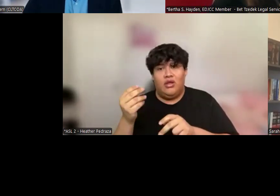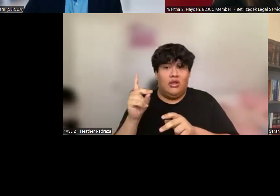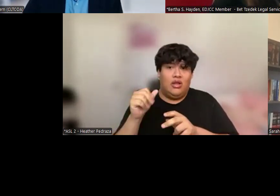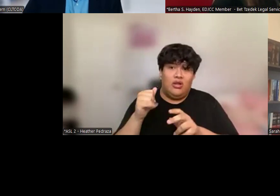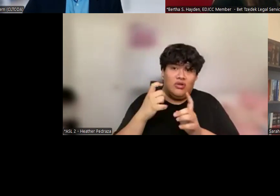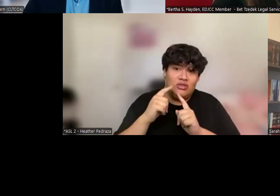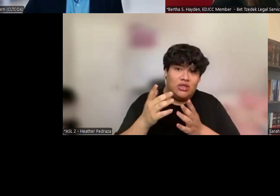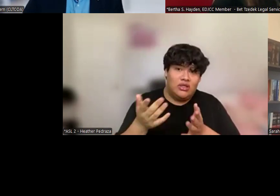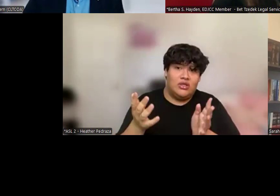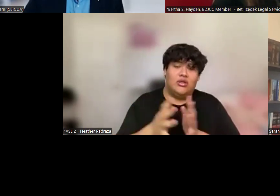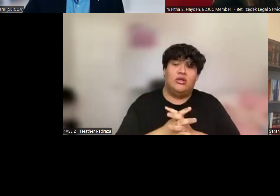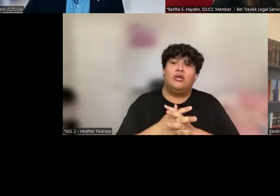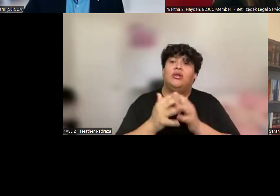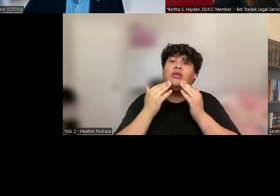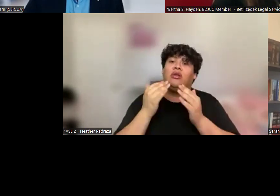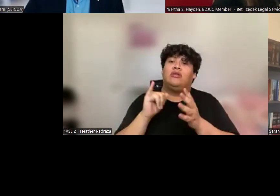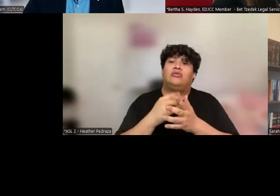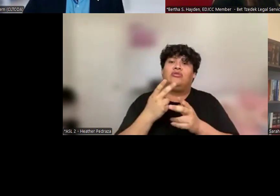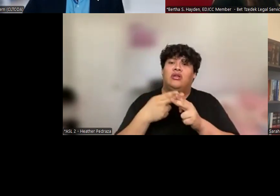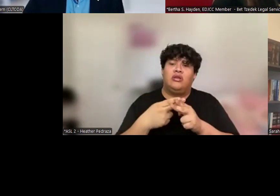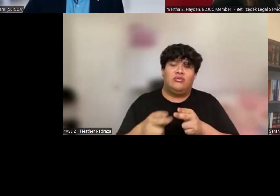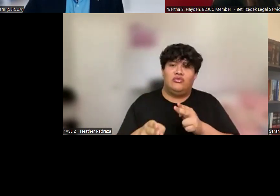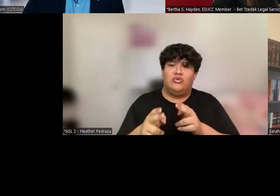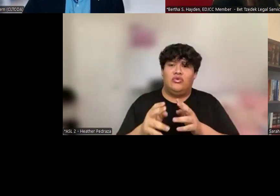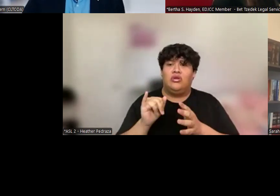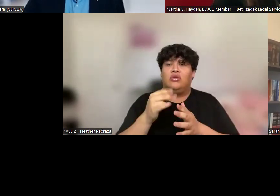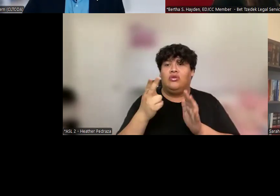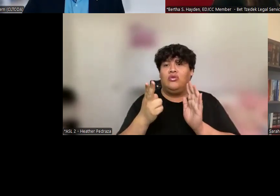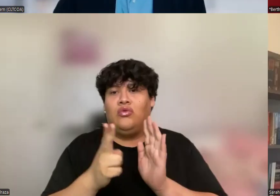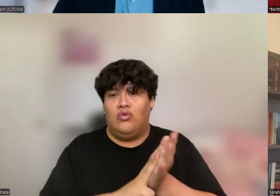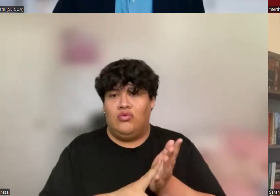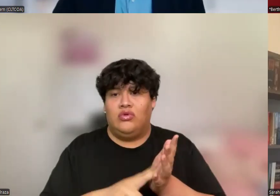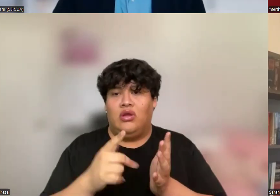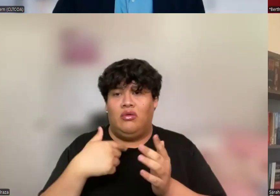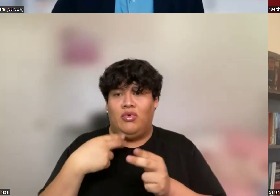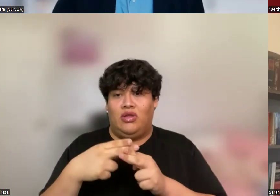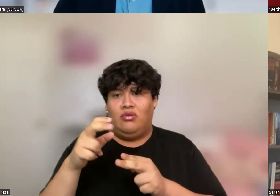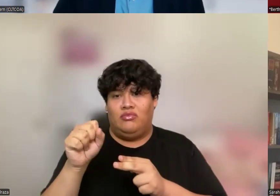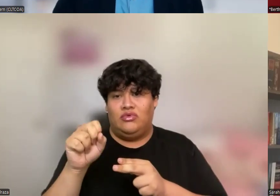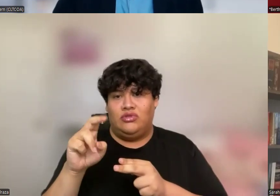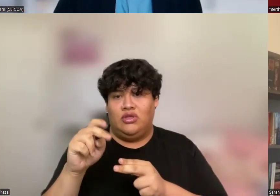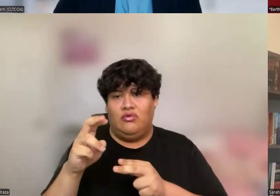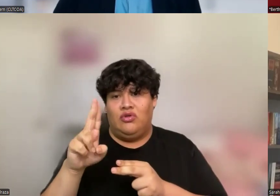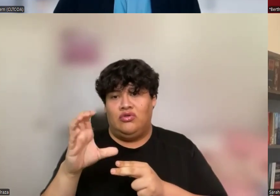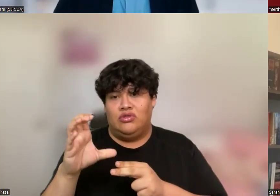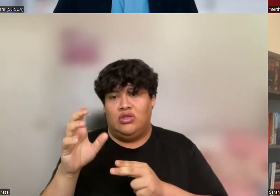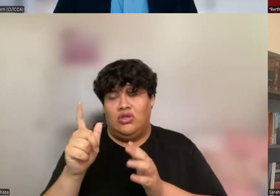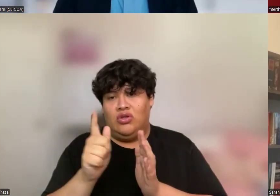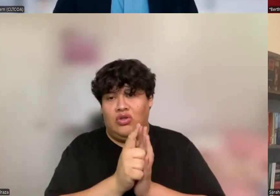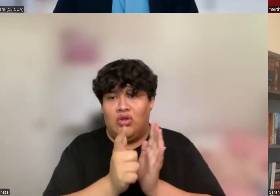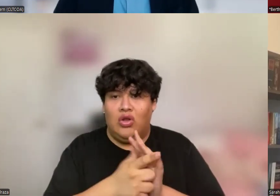something? Thank you. I'll try to keep it brief. Co-signing, sorry, I'm Sarah Hooper, UC Law, San Francisco. I'm one of the